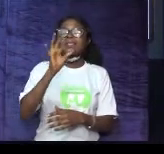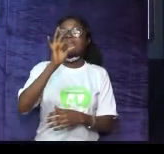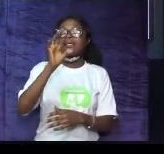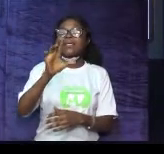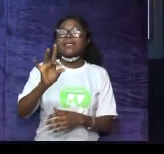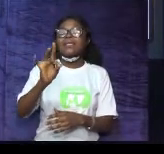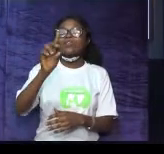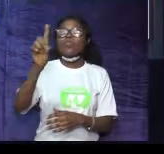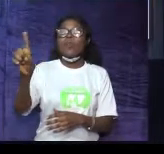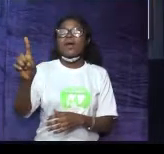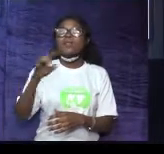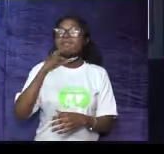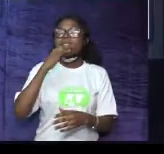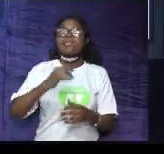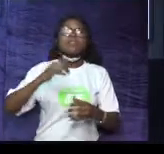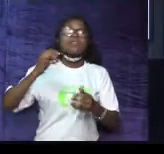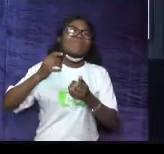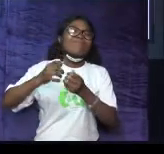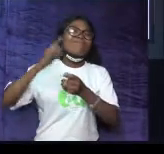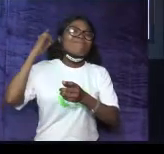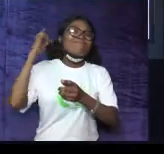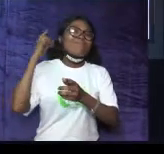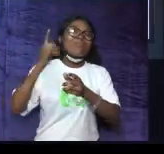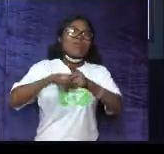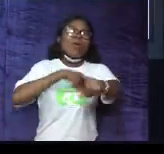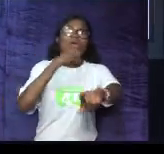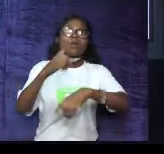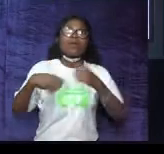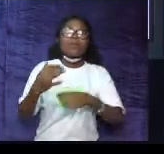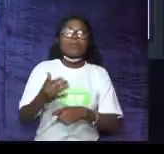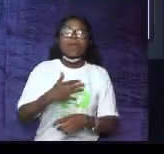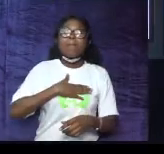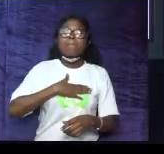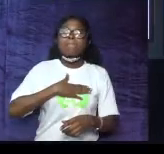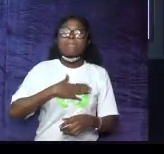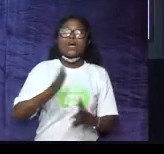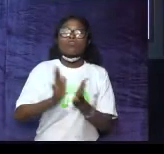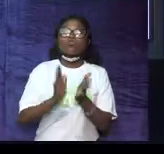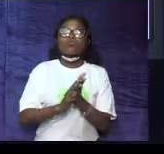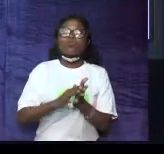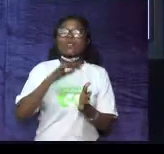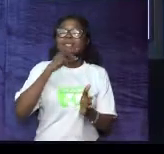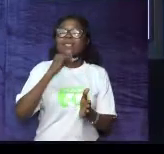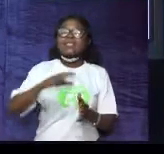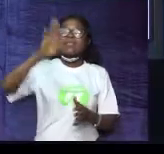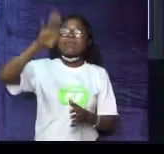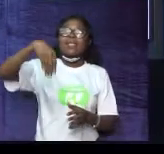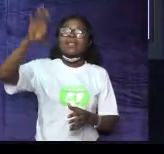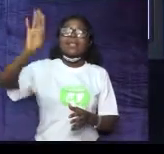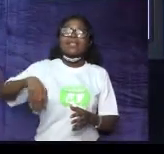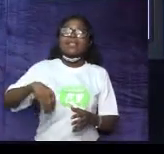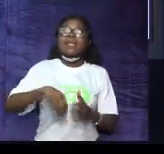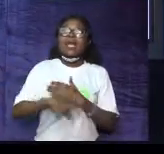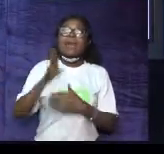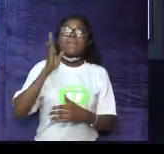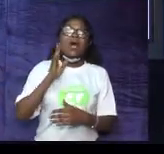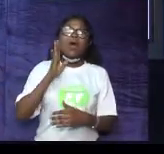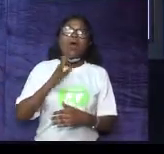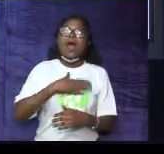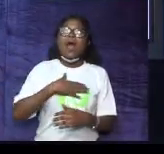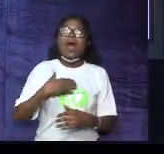1981. It's been quite a while. My school is painted in brown and cream